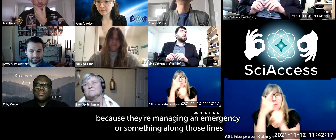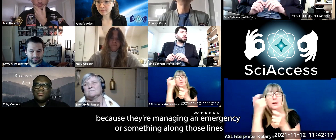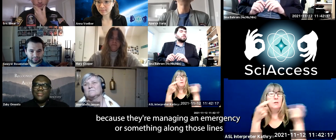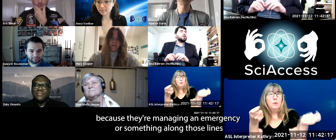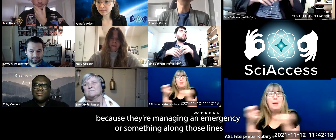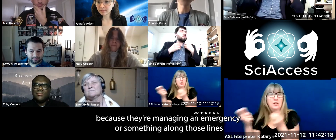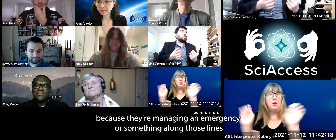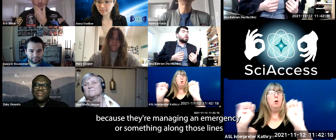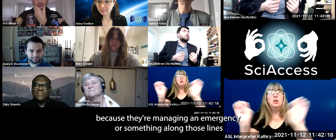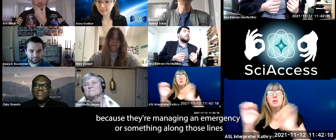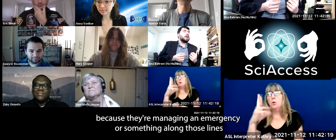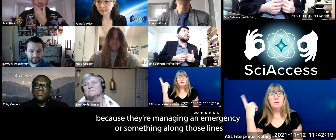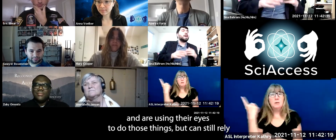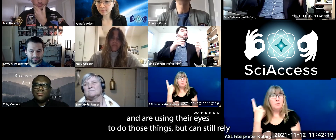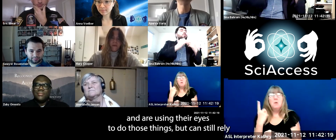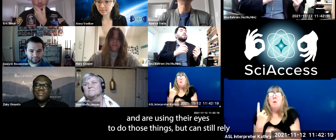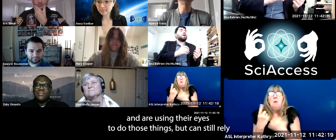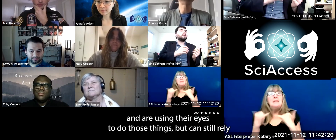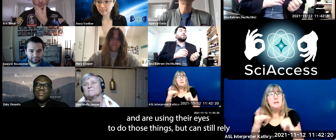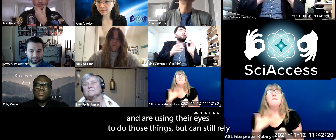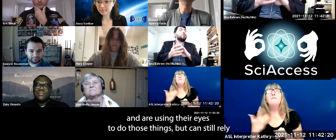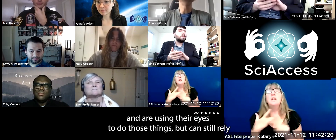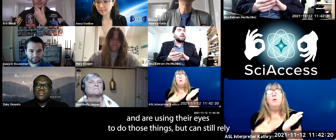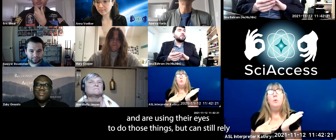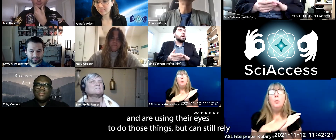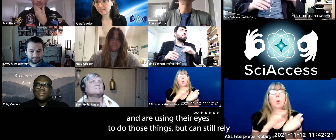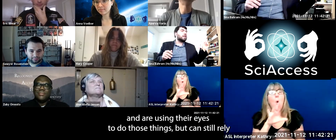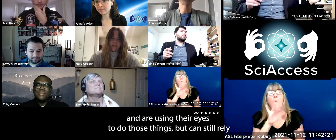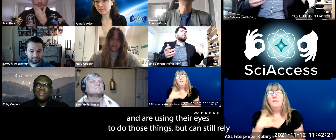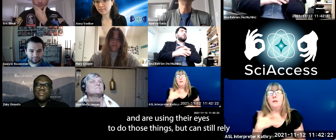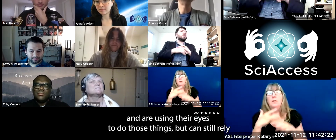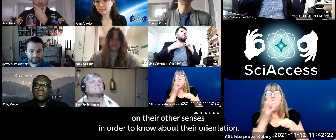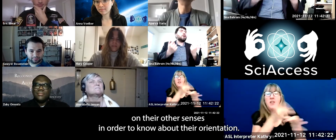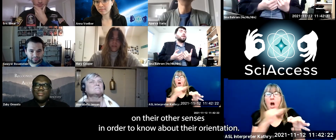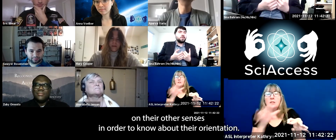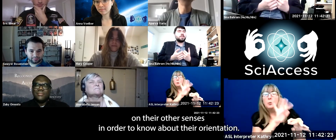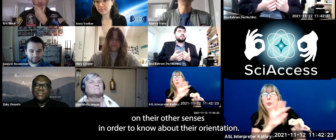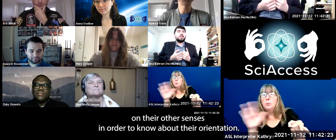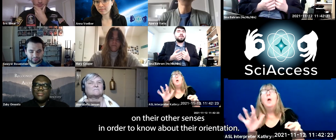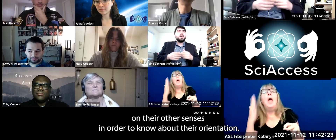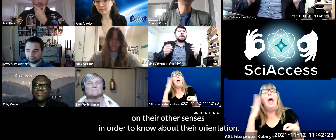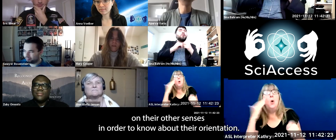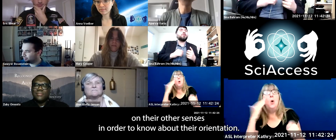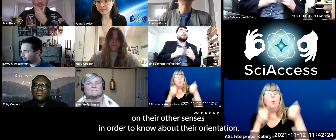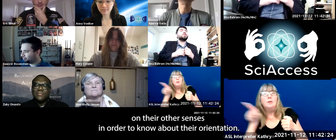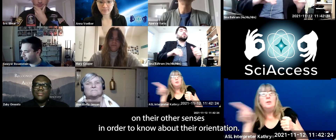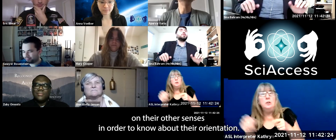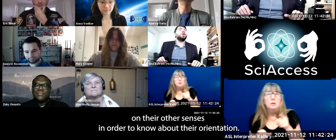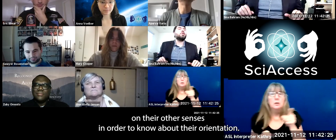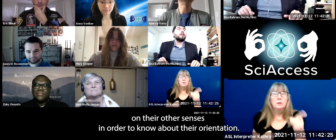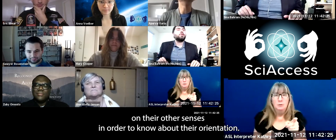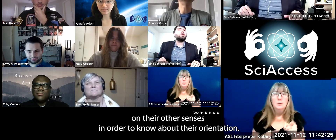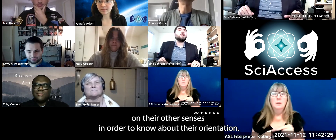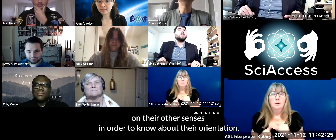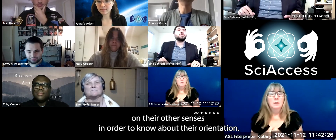an emergency or something along those lines and are using their eyes to do those things, but can still rely on their other senses in order to